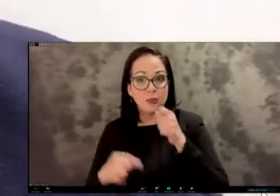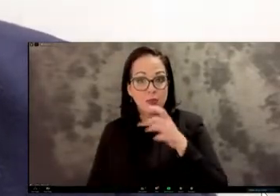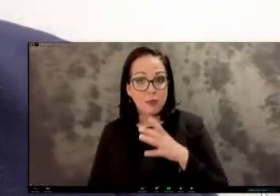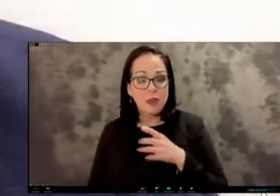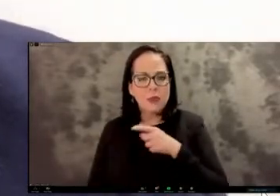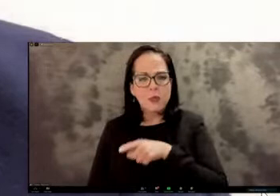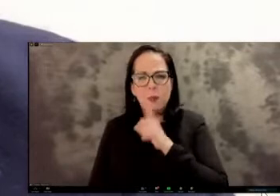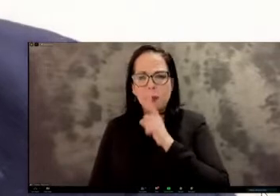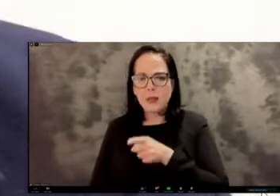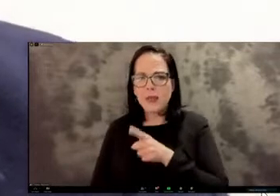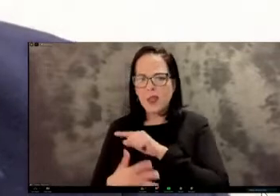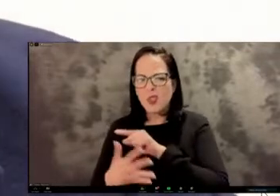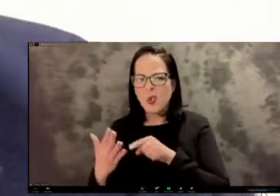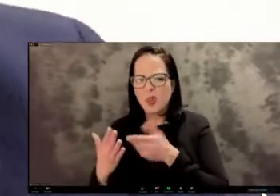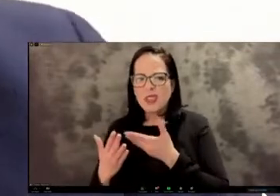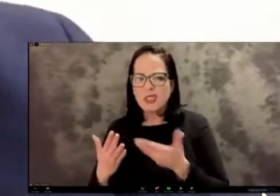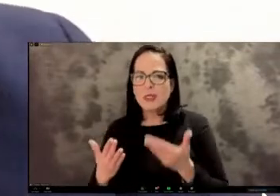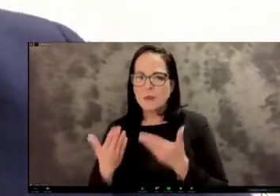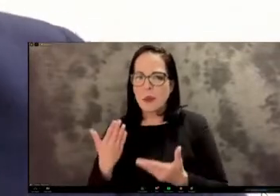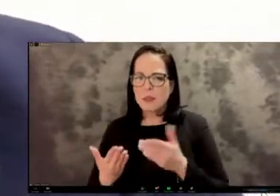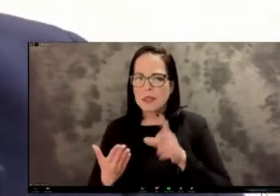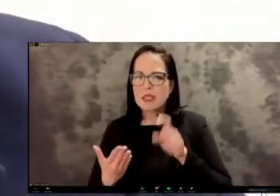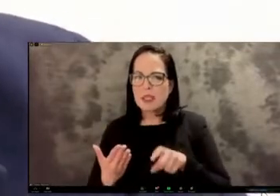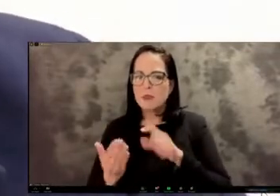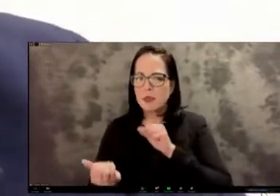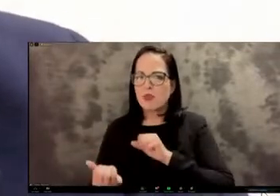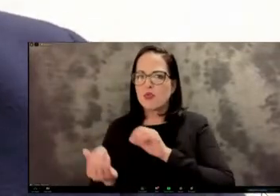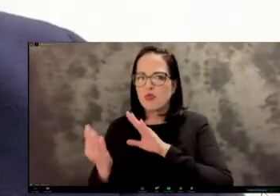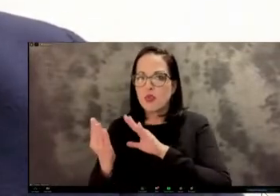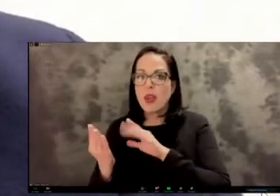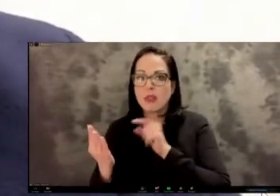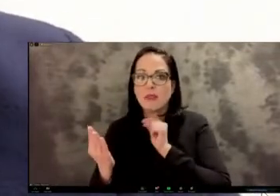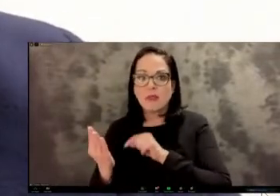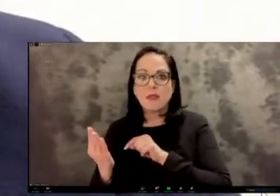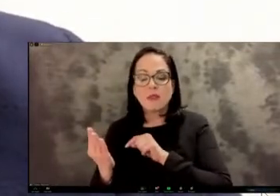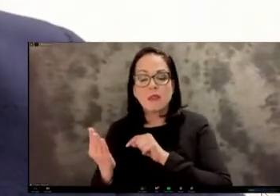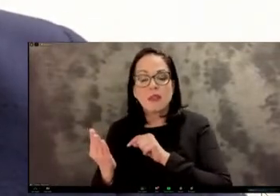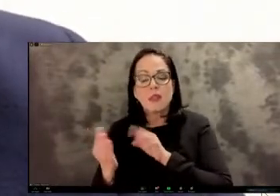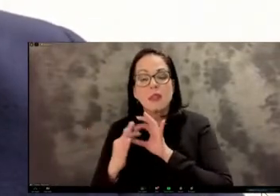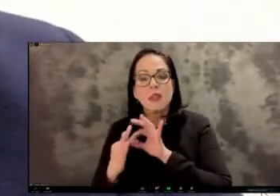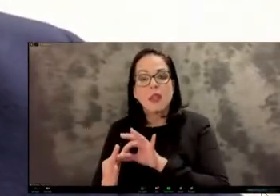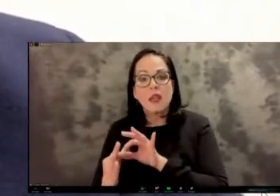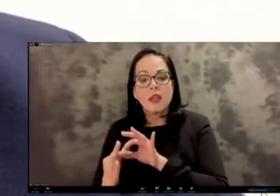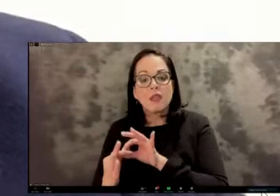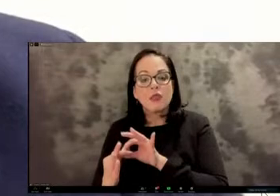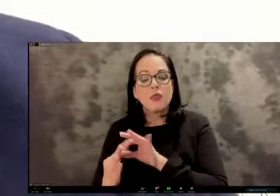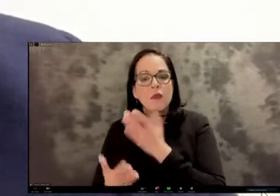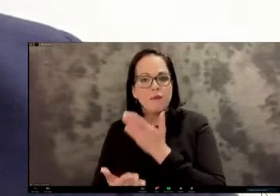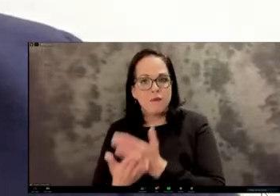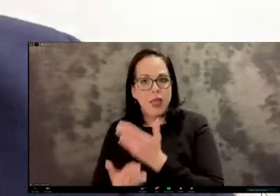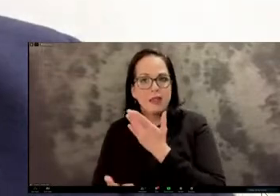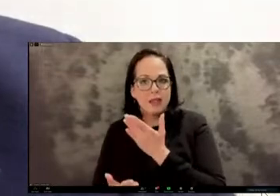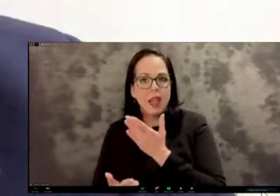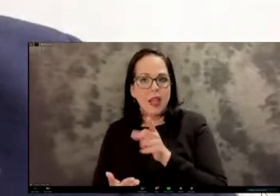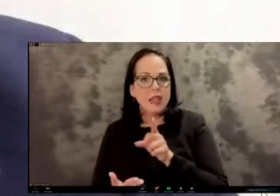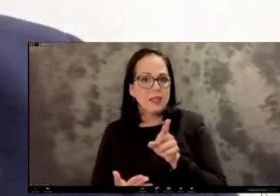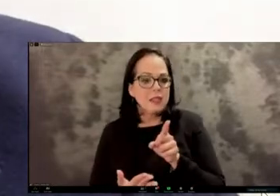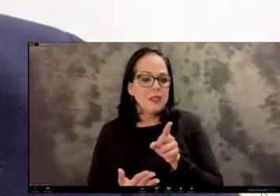need to be probably addressed relative to validating that